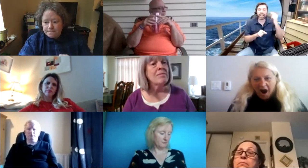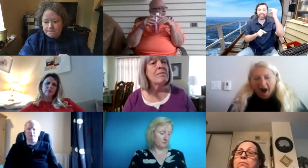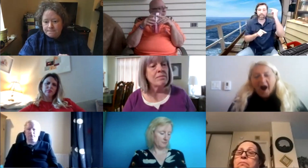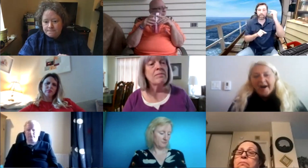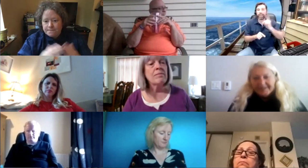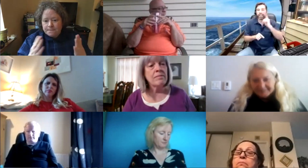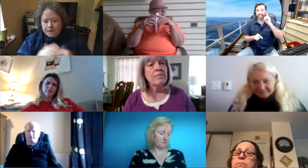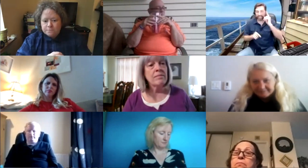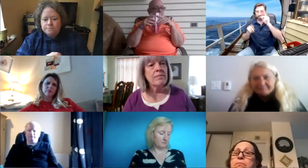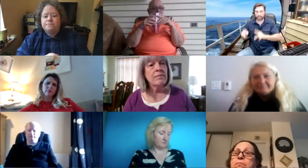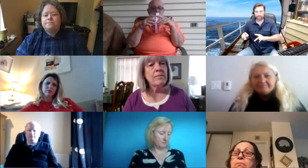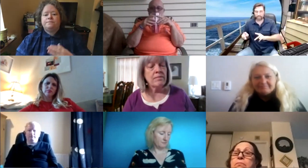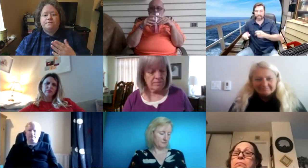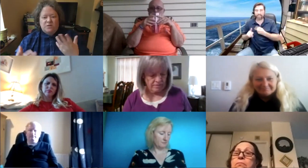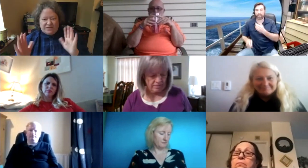1901.